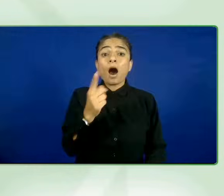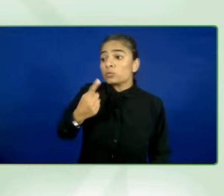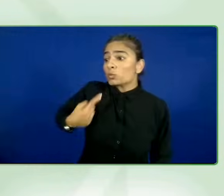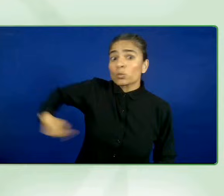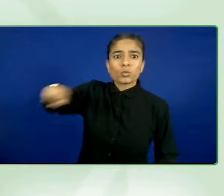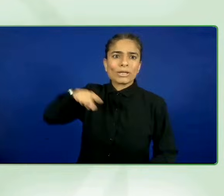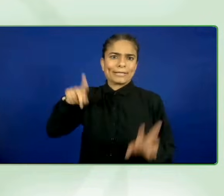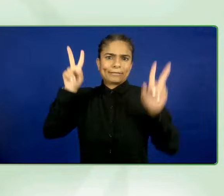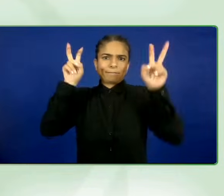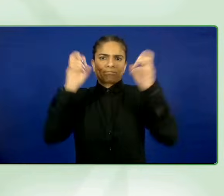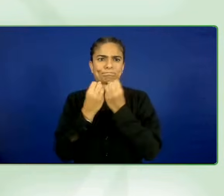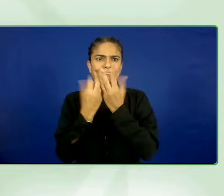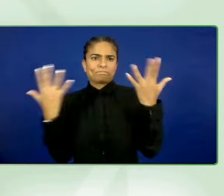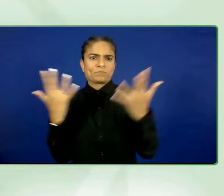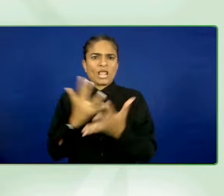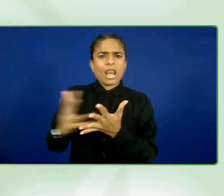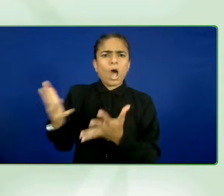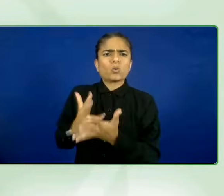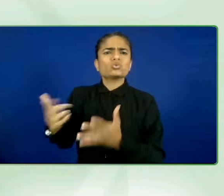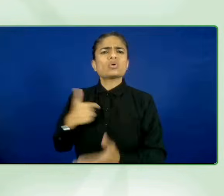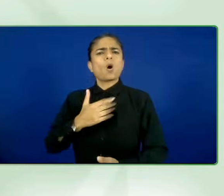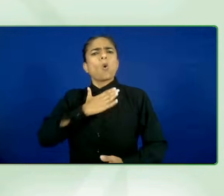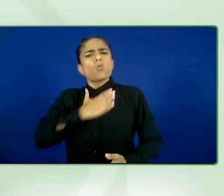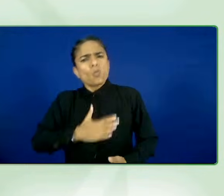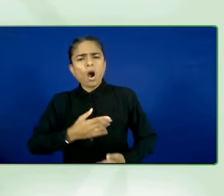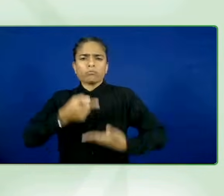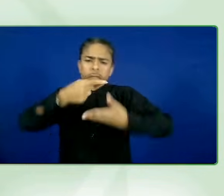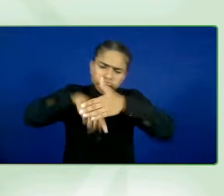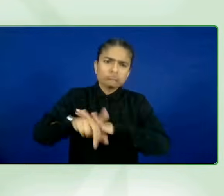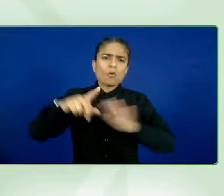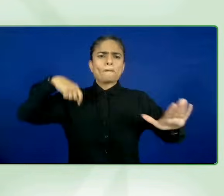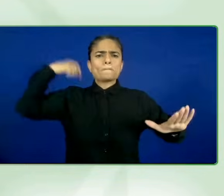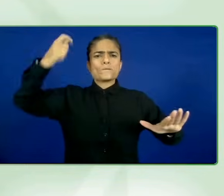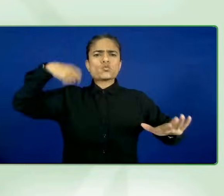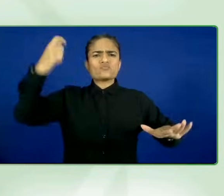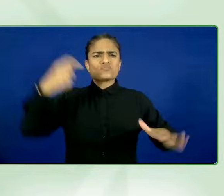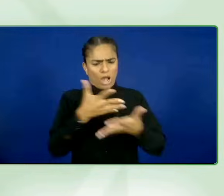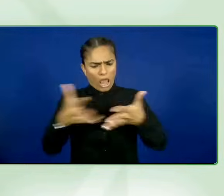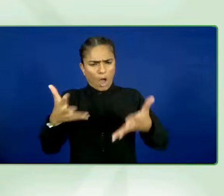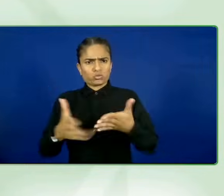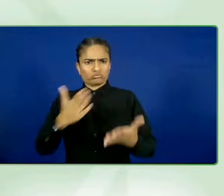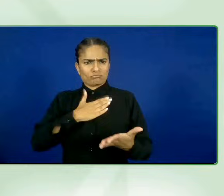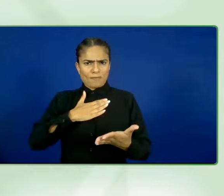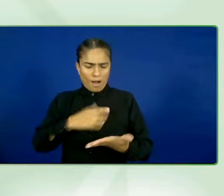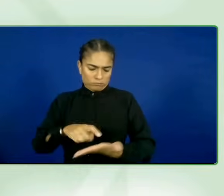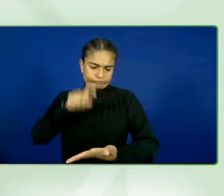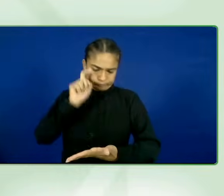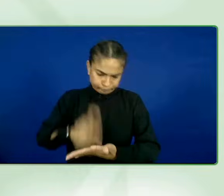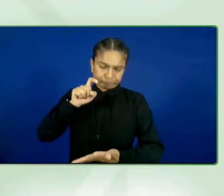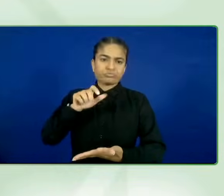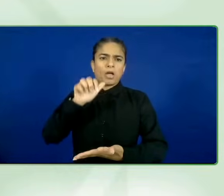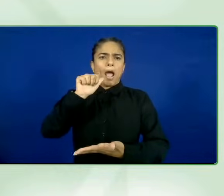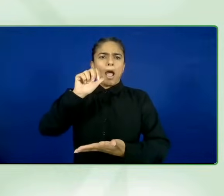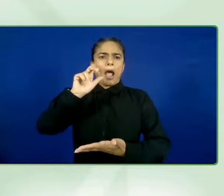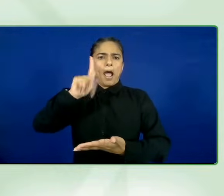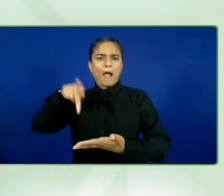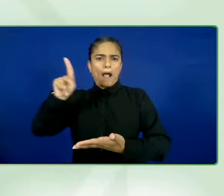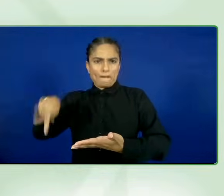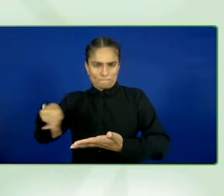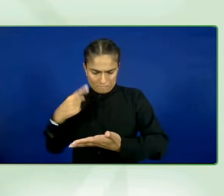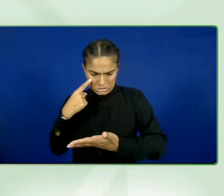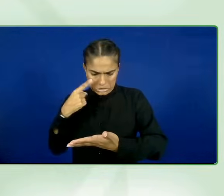the movie in their preferred language. So the app identifies exactly which point the movie is playing and plays back the alternative dub